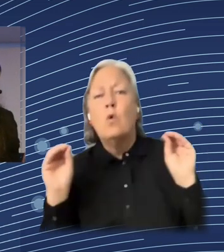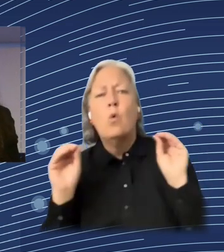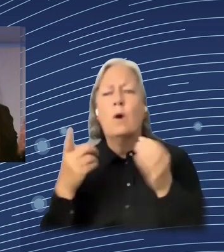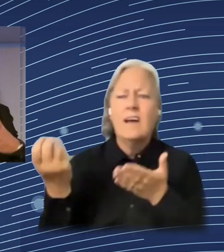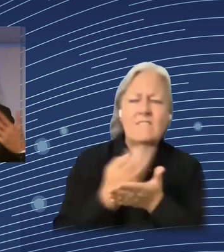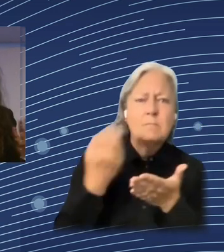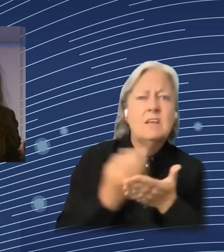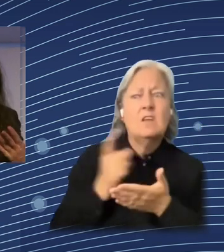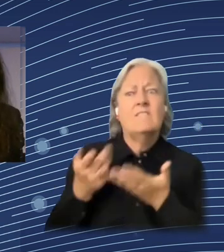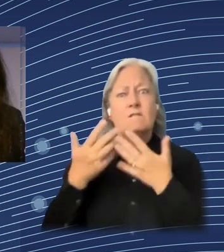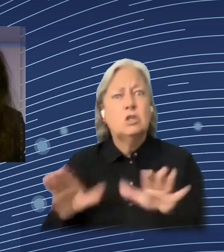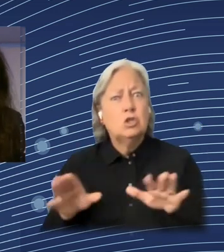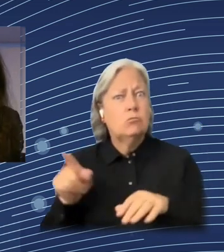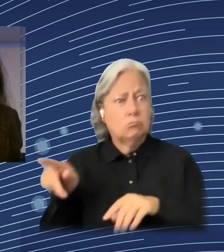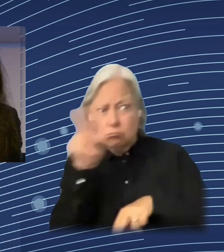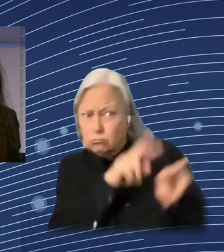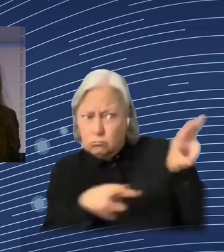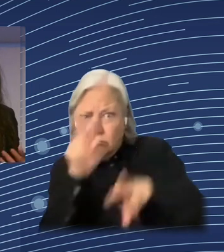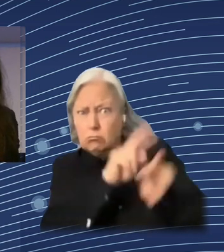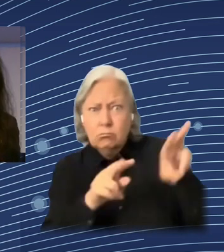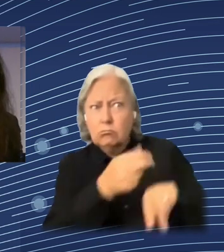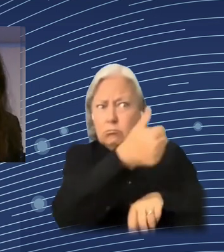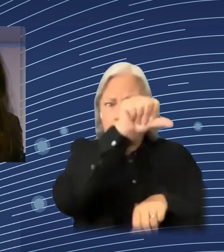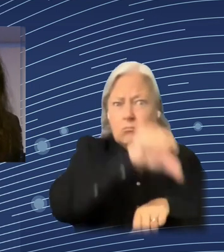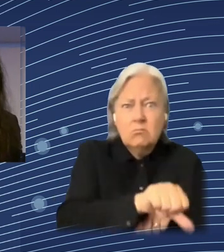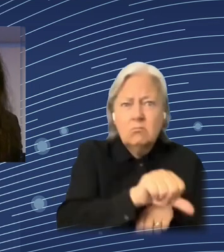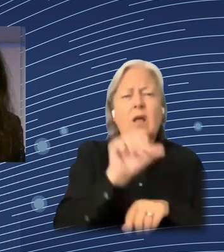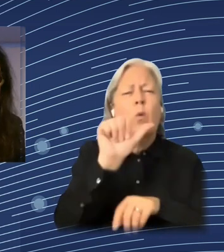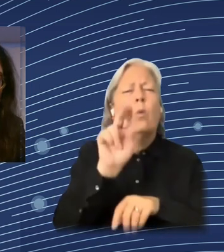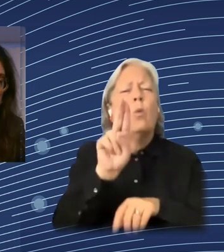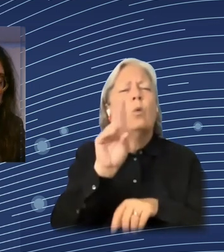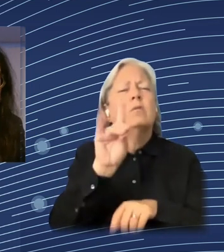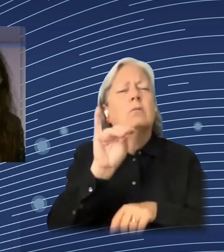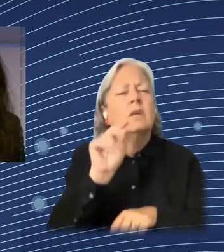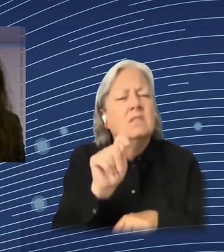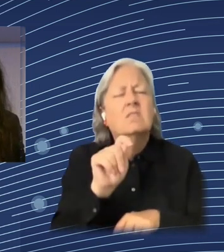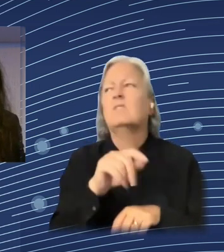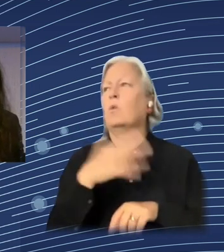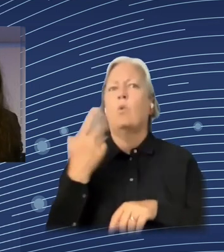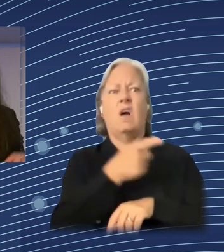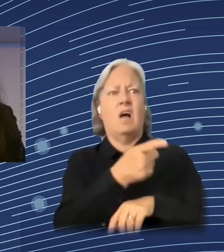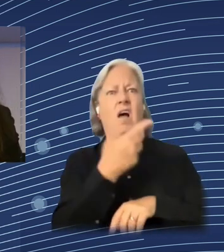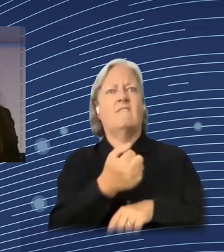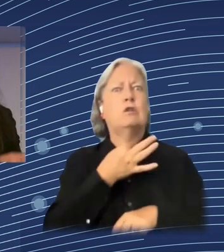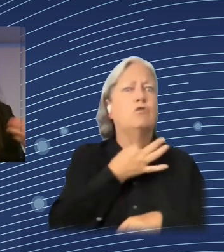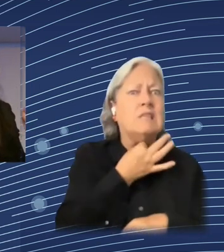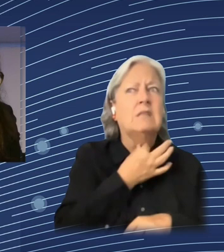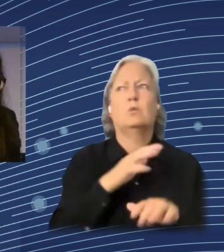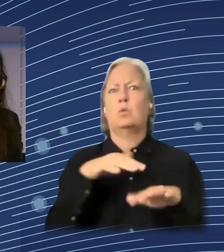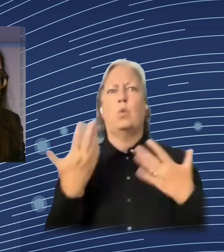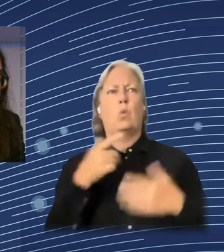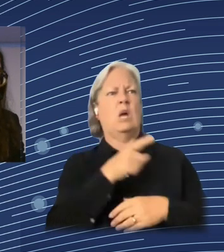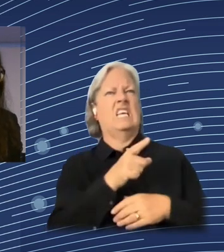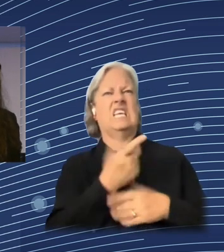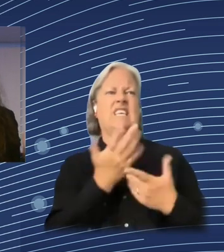if it has been passed like some exercise to check if there's some harms or discrimination happening. And the companies and also the